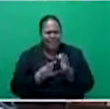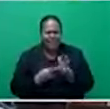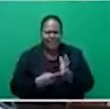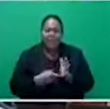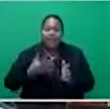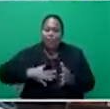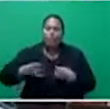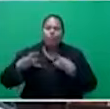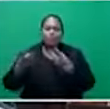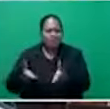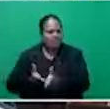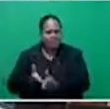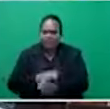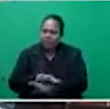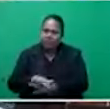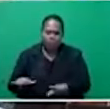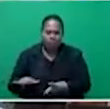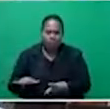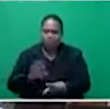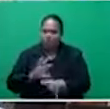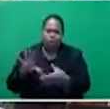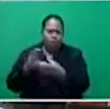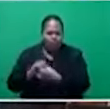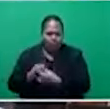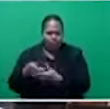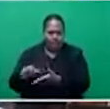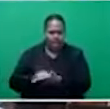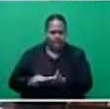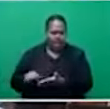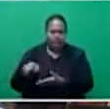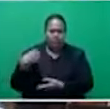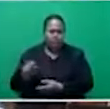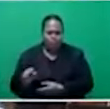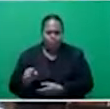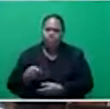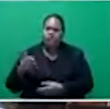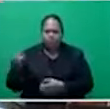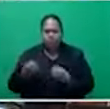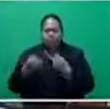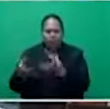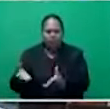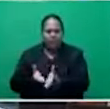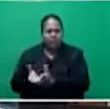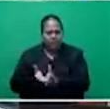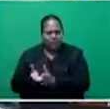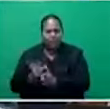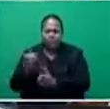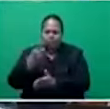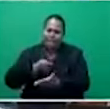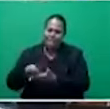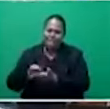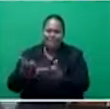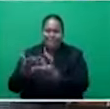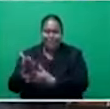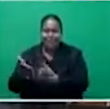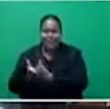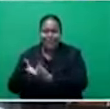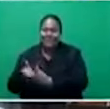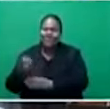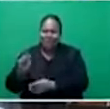that. You don't need to own the asset to make money. You need to own the operations to be able to make